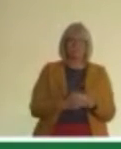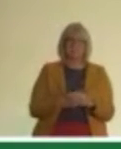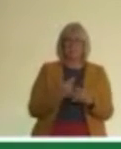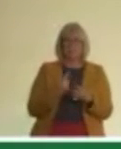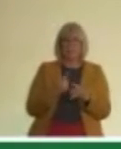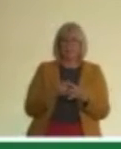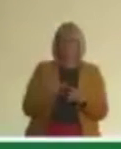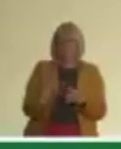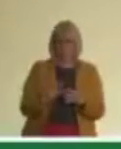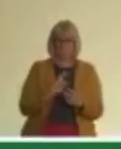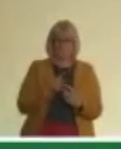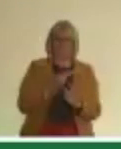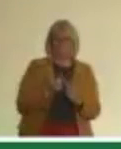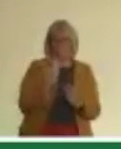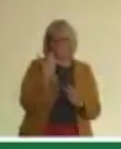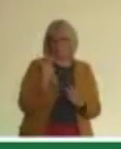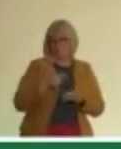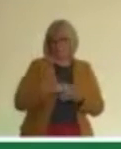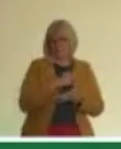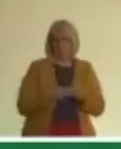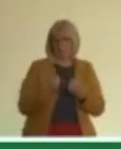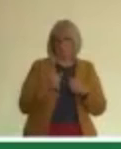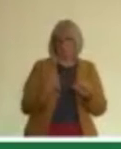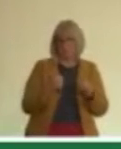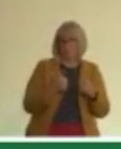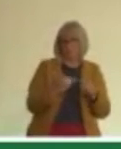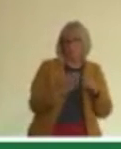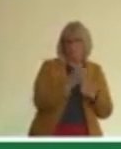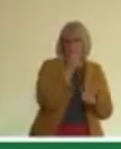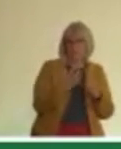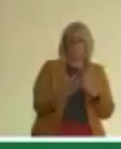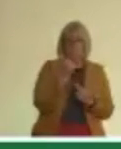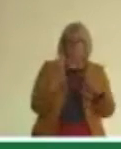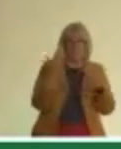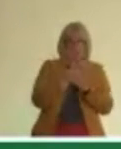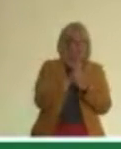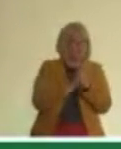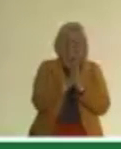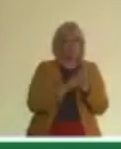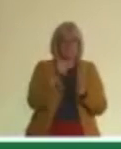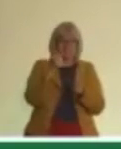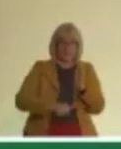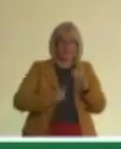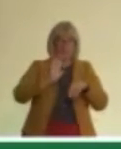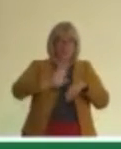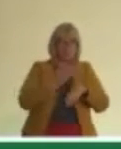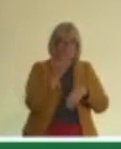Valley and North Herefordshire. The night has begun with the start of the Green Party parliamentary group.